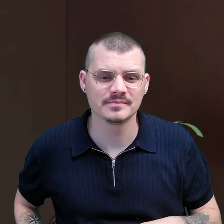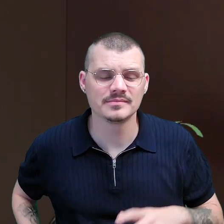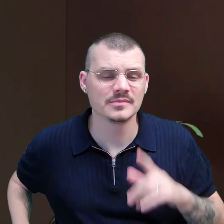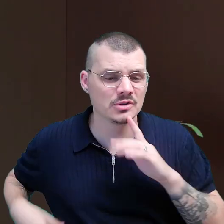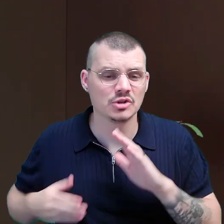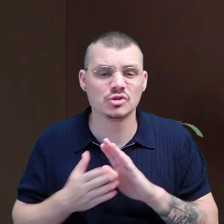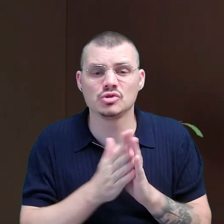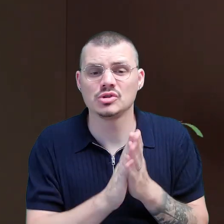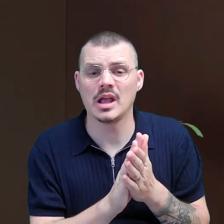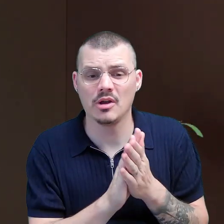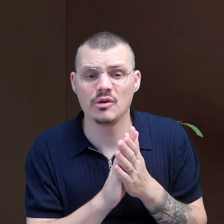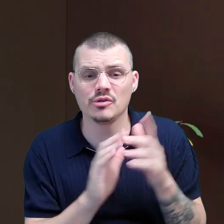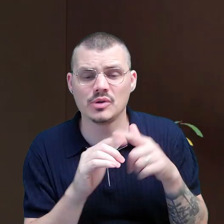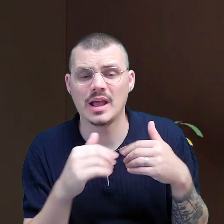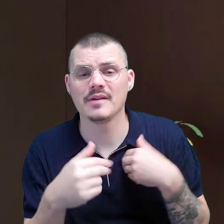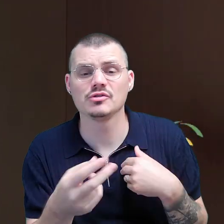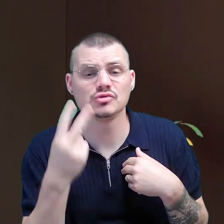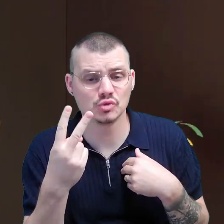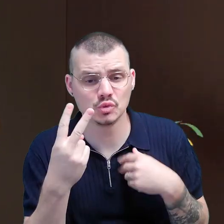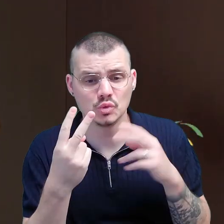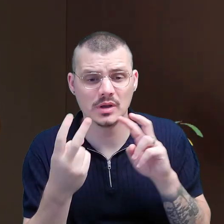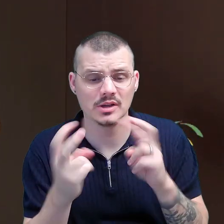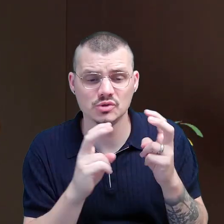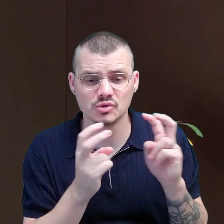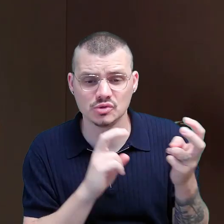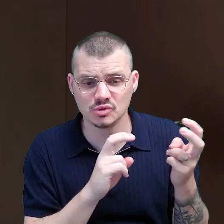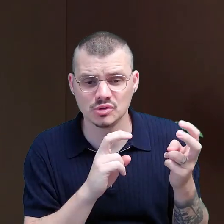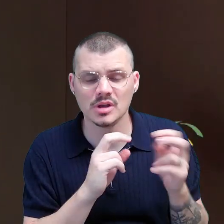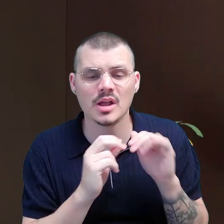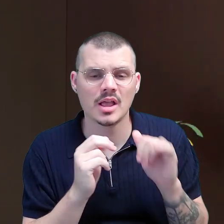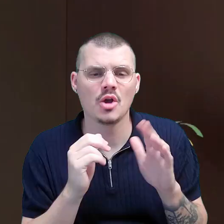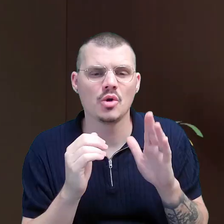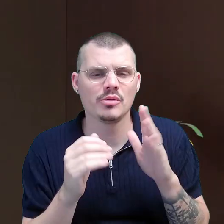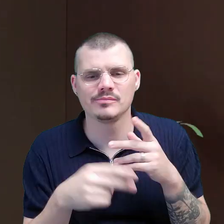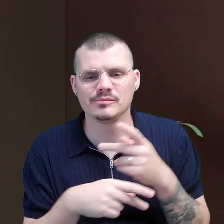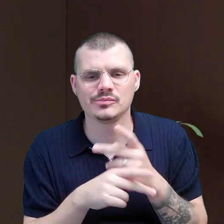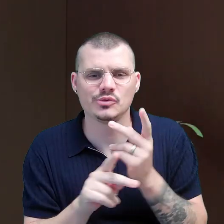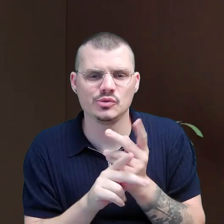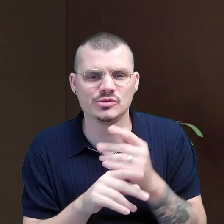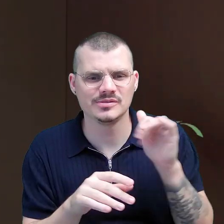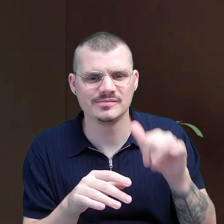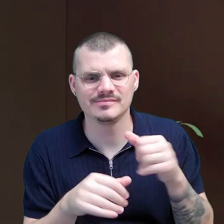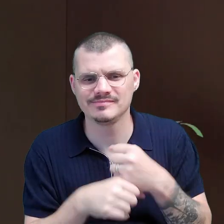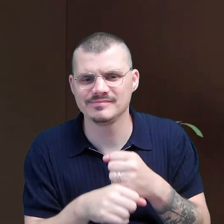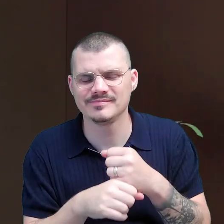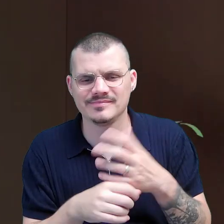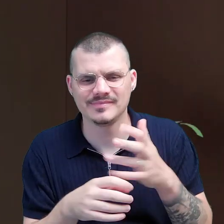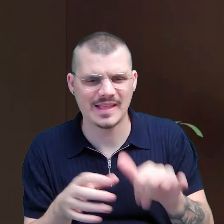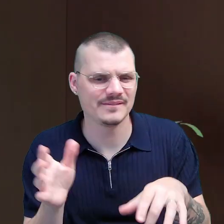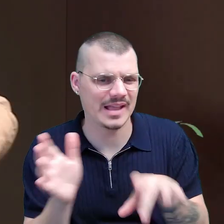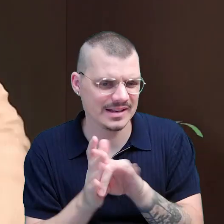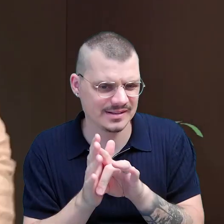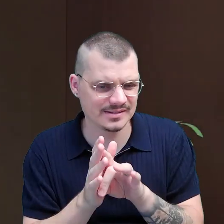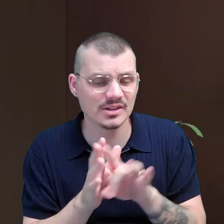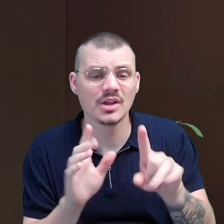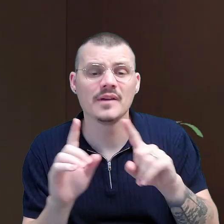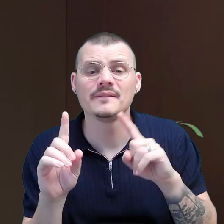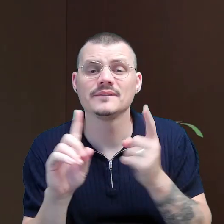turned out to have two issues that were producing these findings.